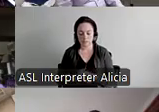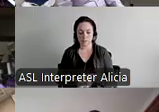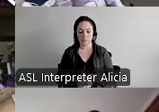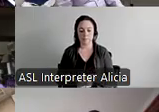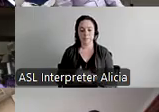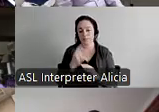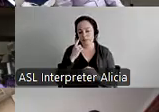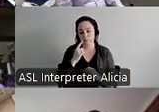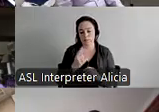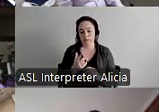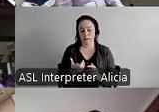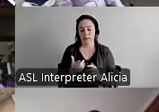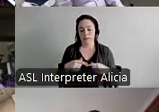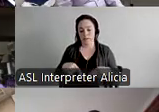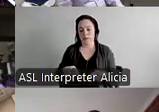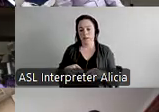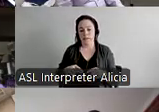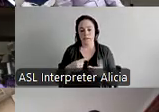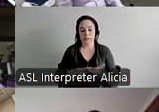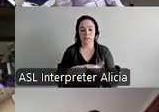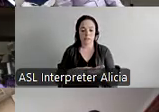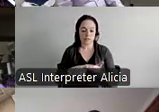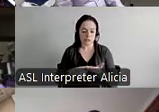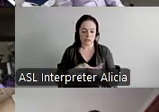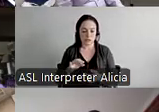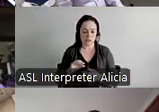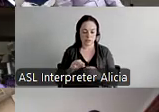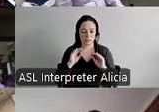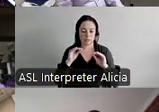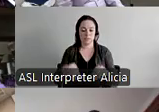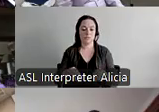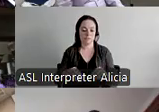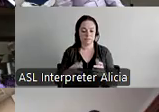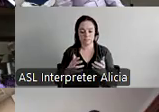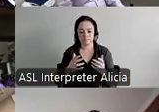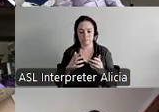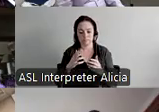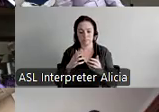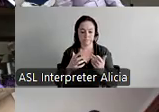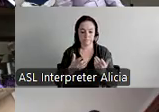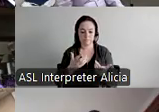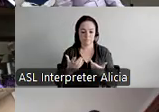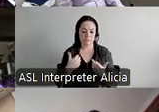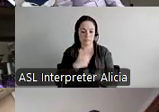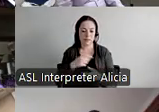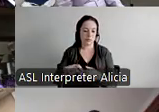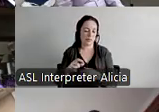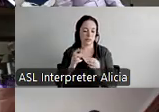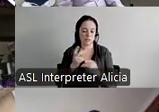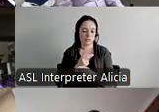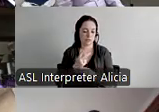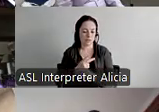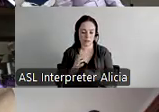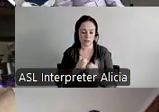So I think that in this discussion of restoration of those installations, we do need to figure out how